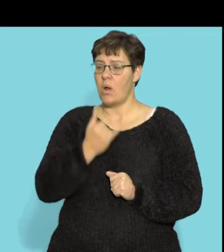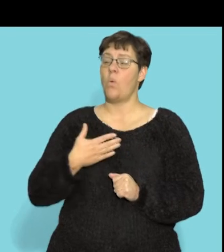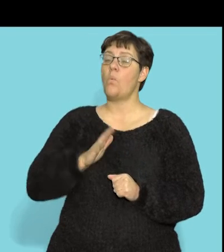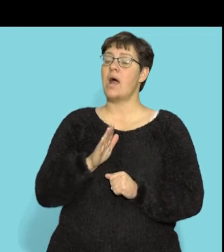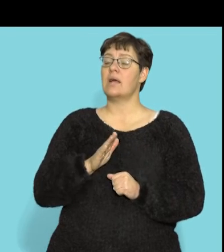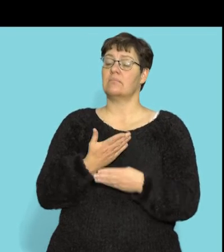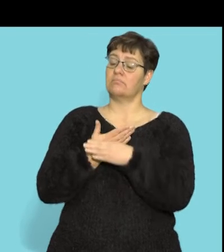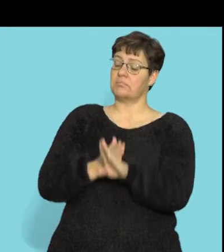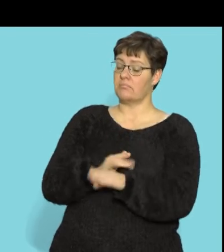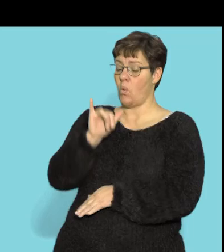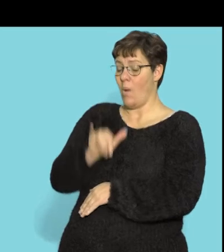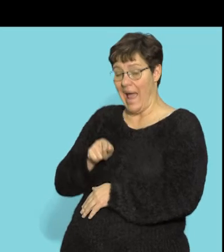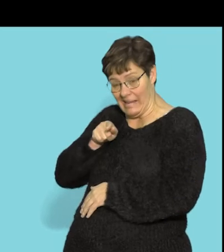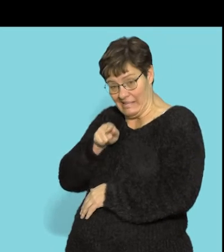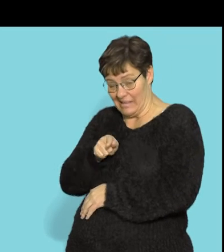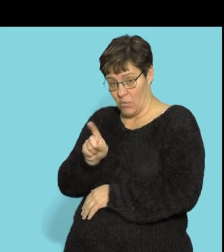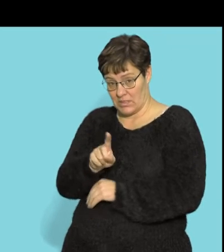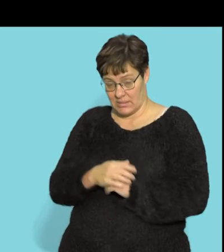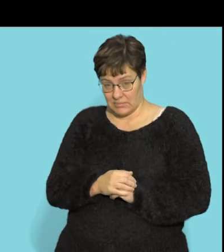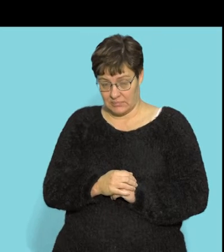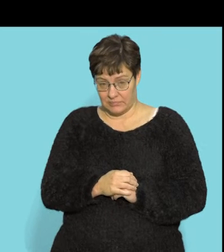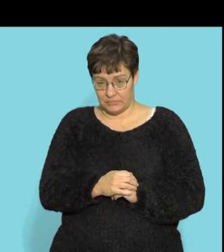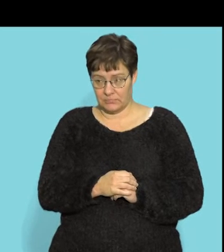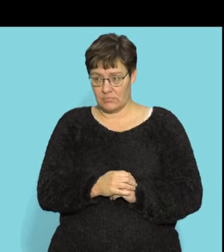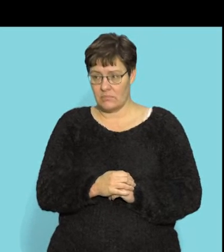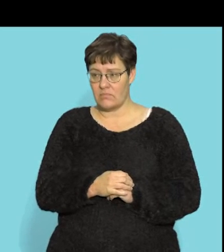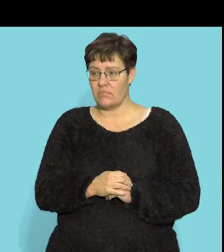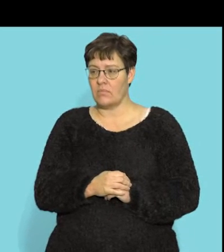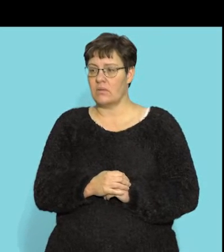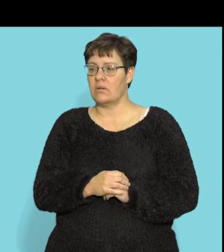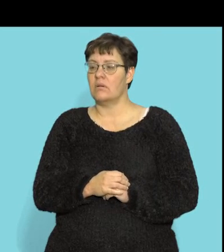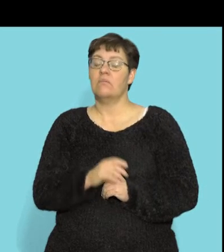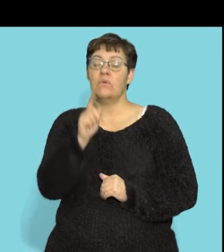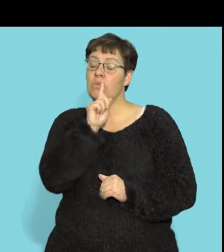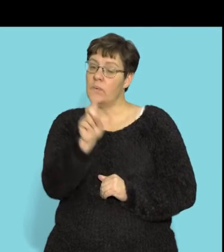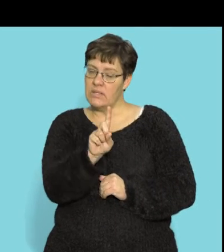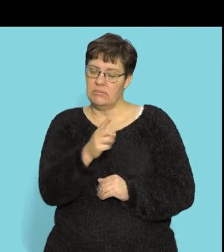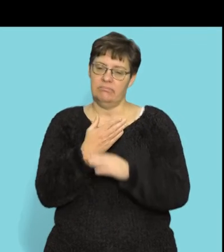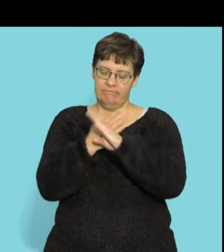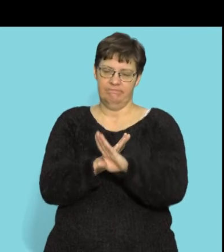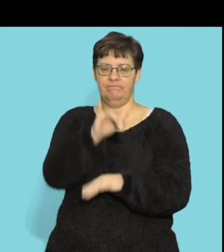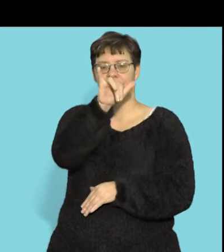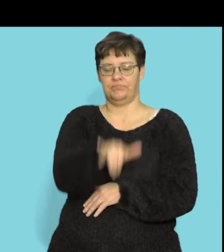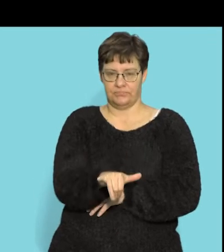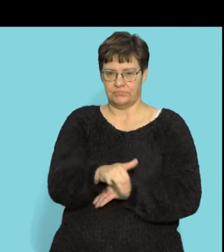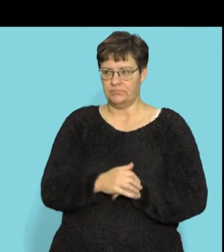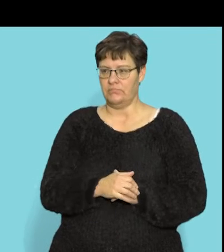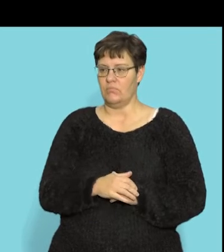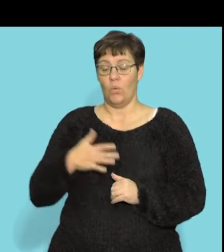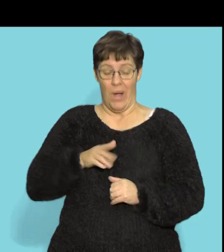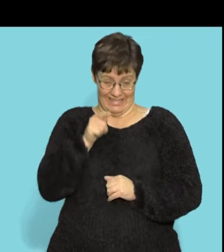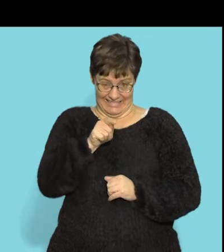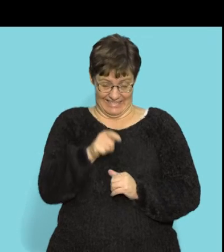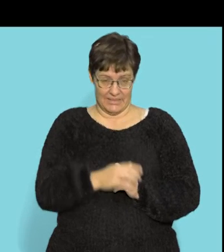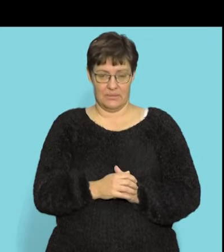to calculate the resistance of Y. So in other words, in terms of notation, we'll use resistance of Y. This is what